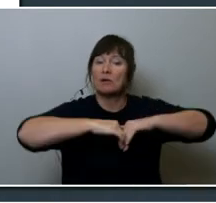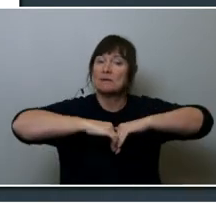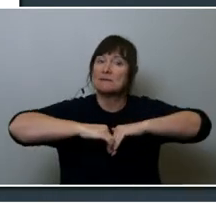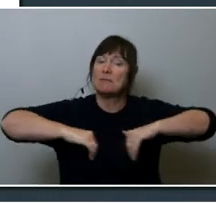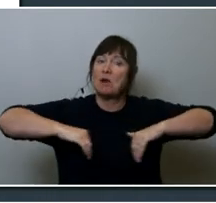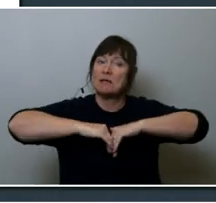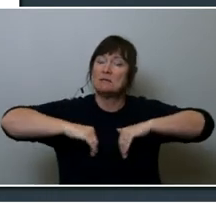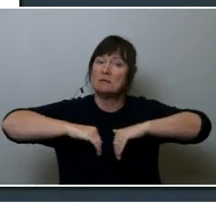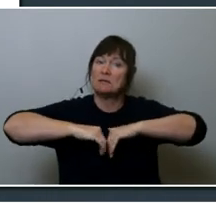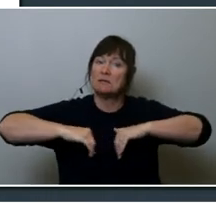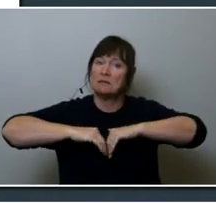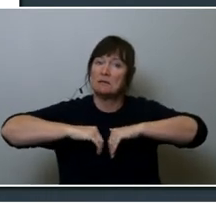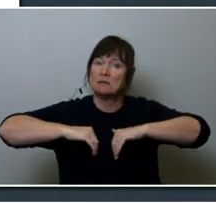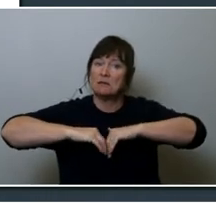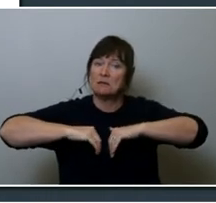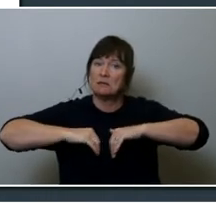separate